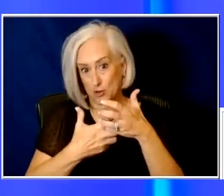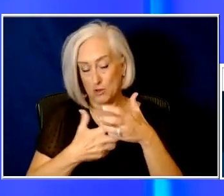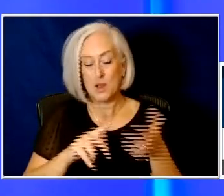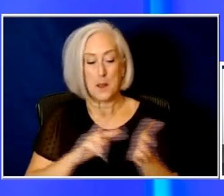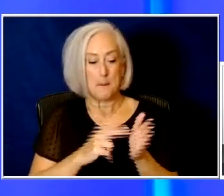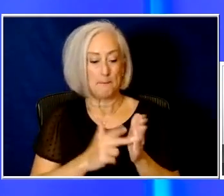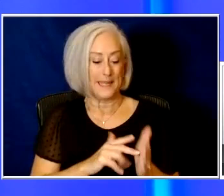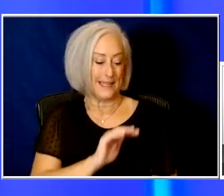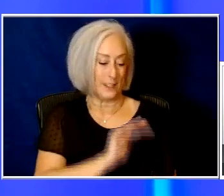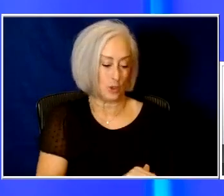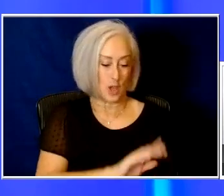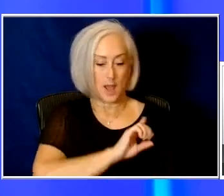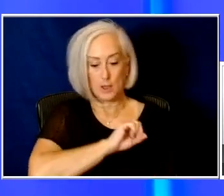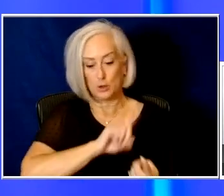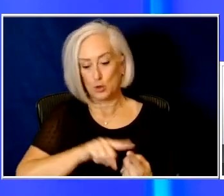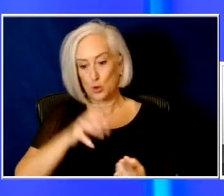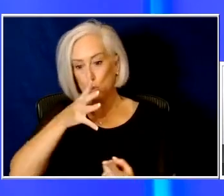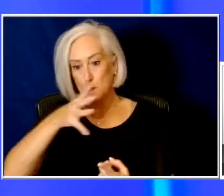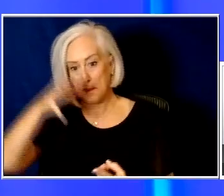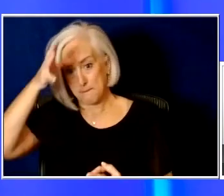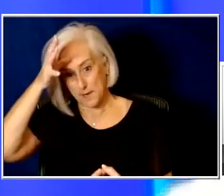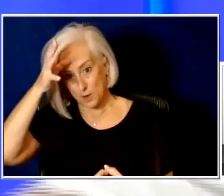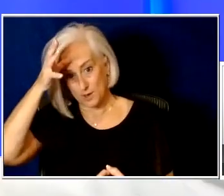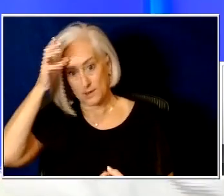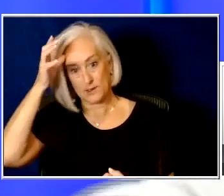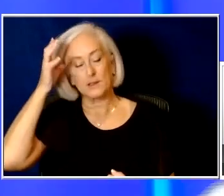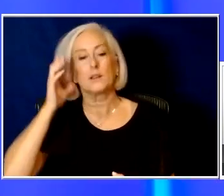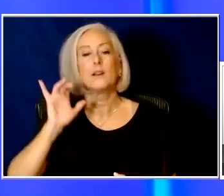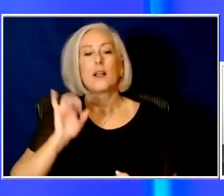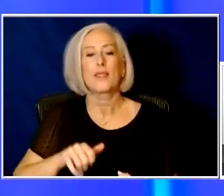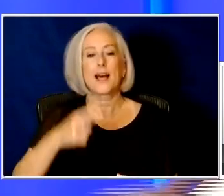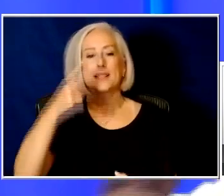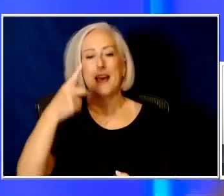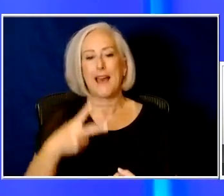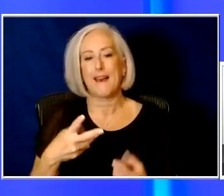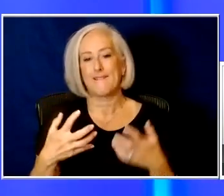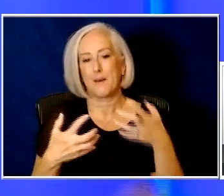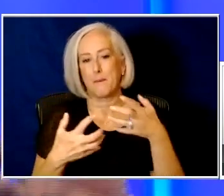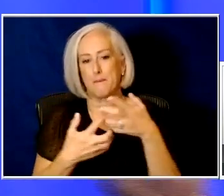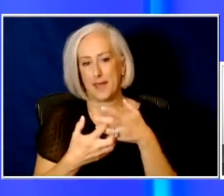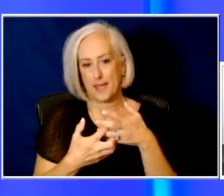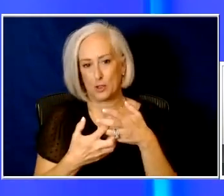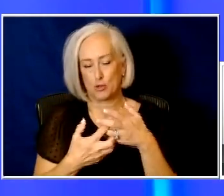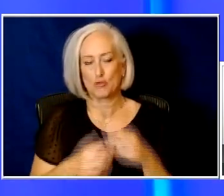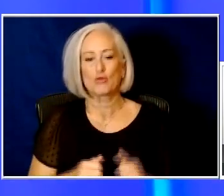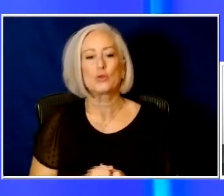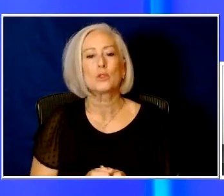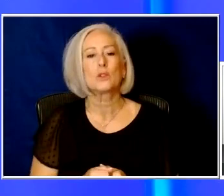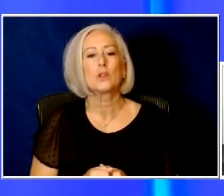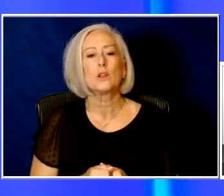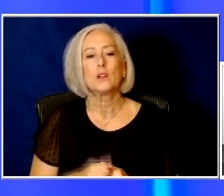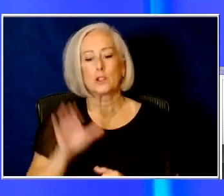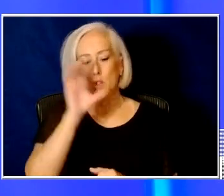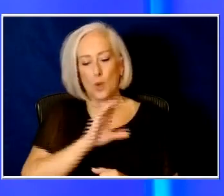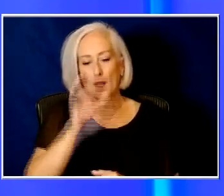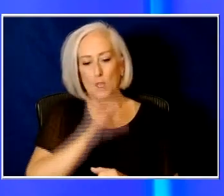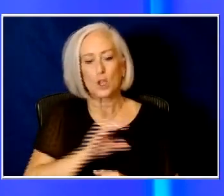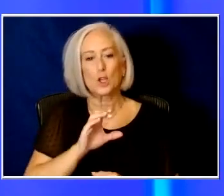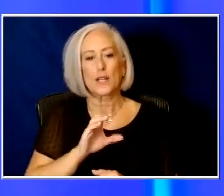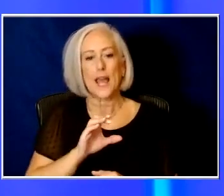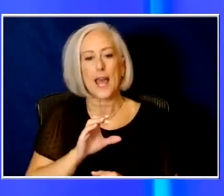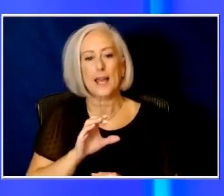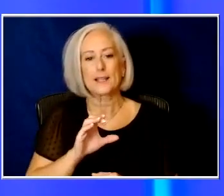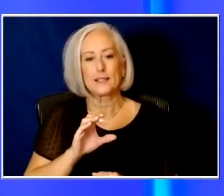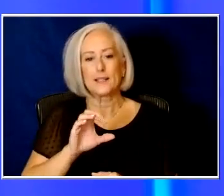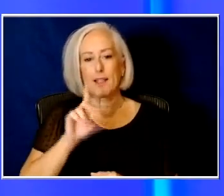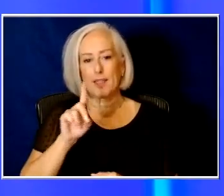versa, we want a half match. So when we look at these, 10 of 8 different spots in the DNA, we want them to